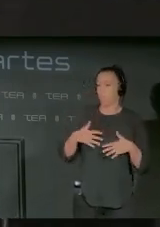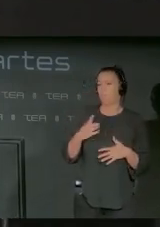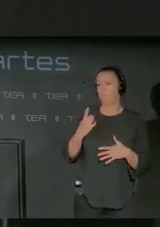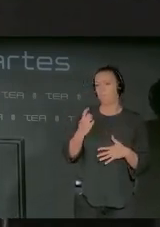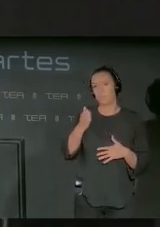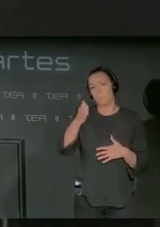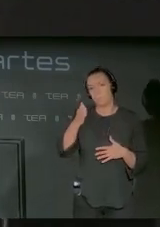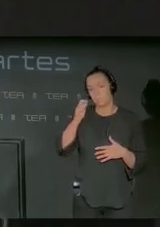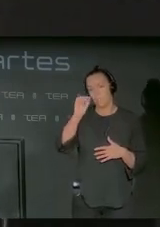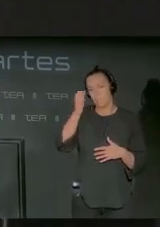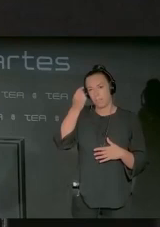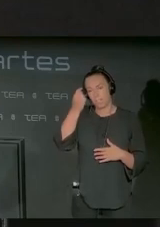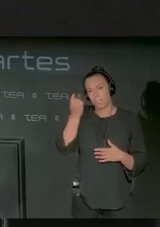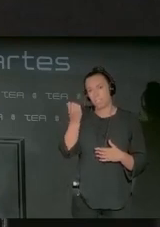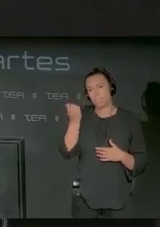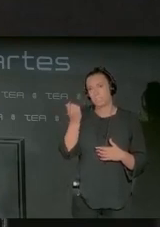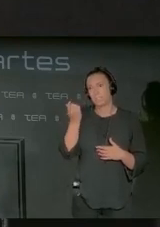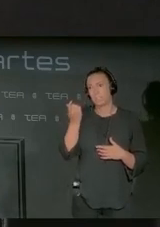are